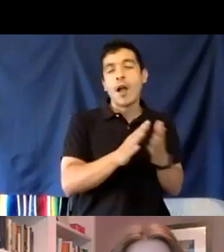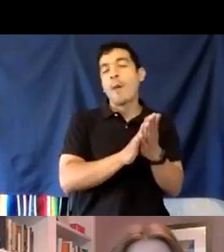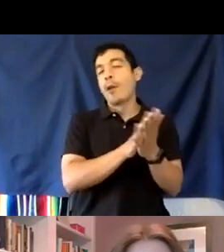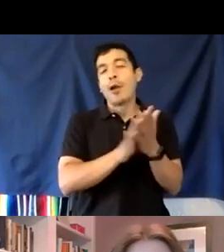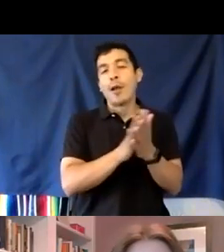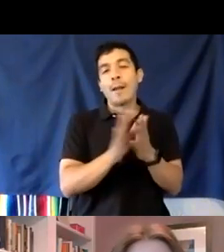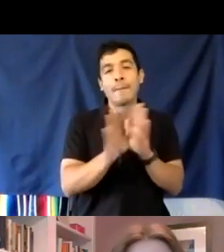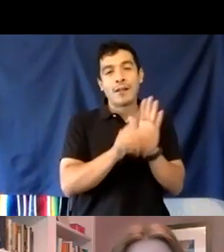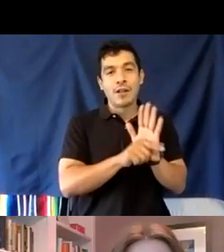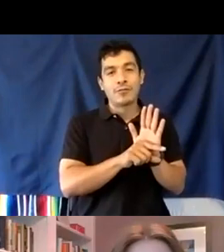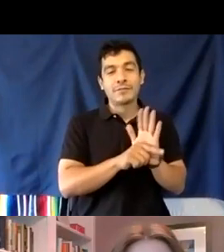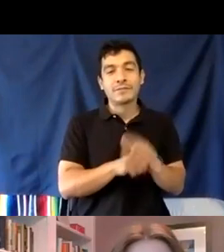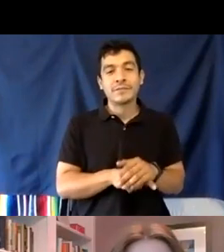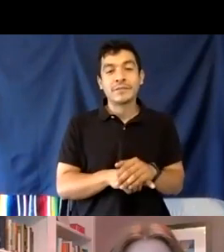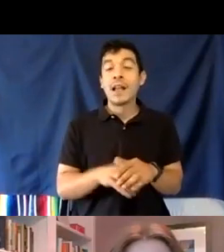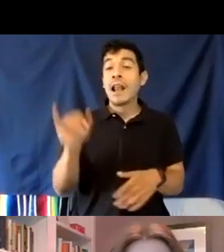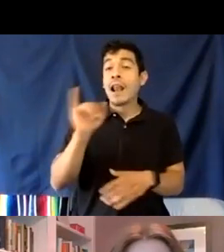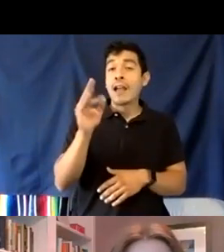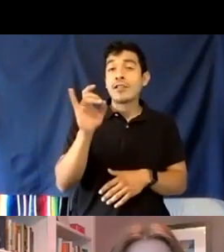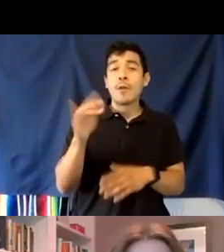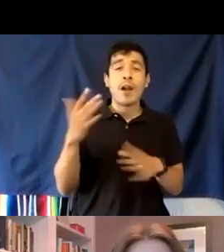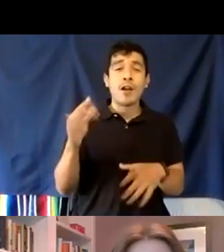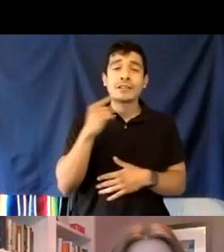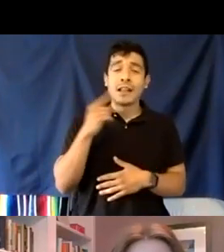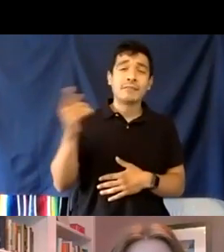I, as Chiwei mentioned in my intro, recently